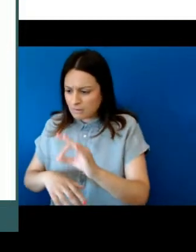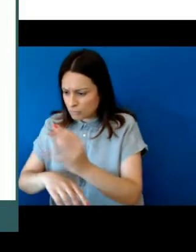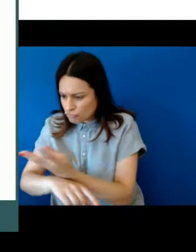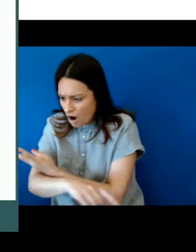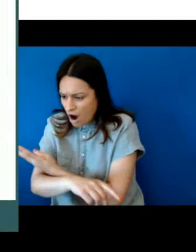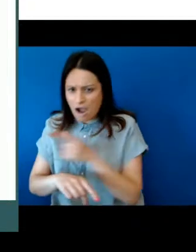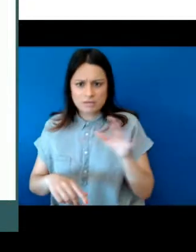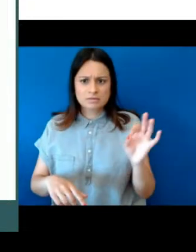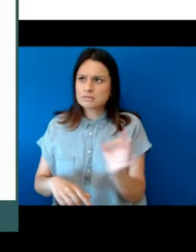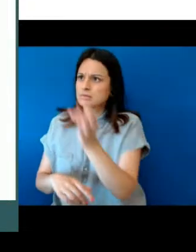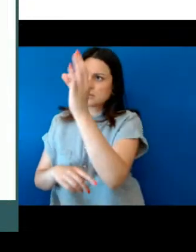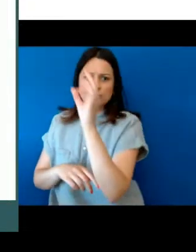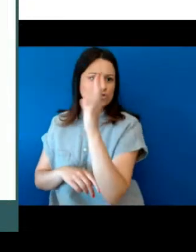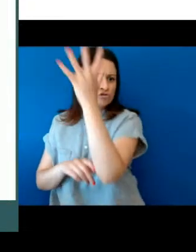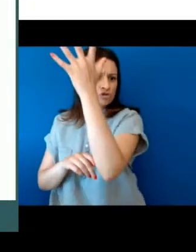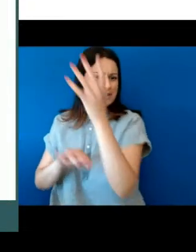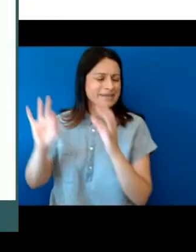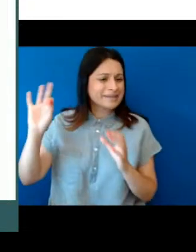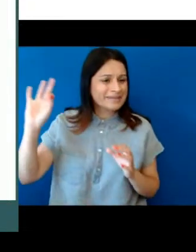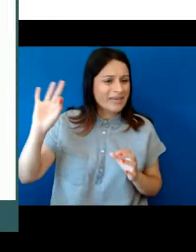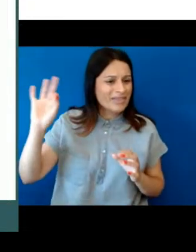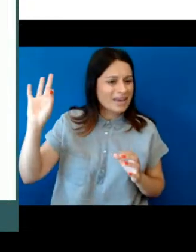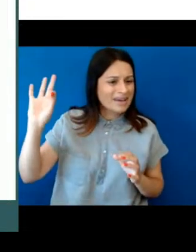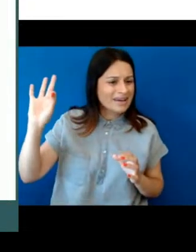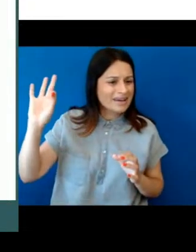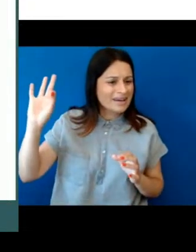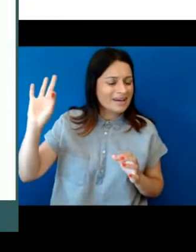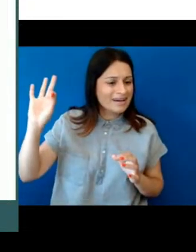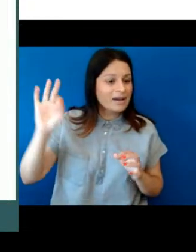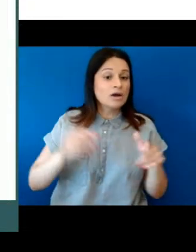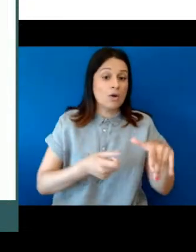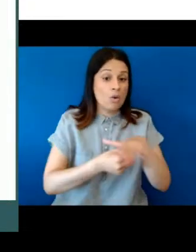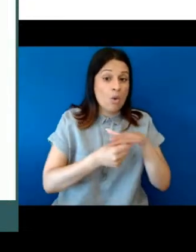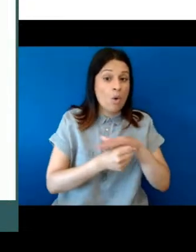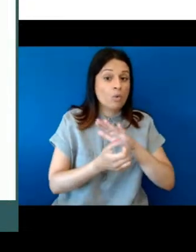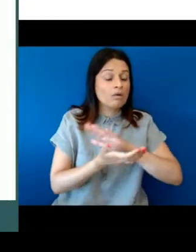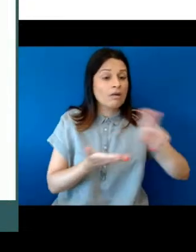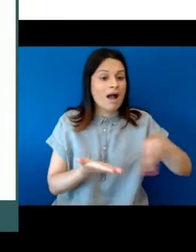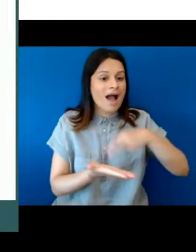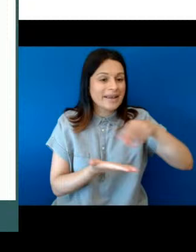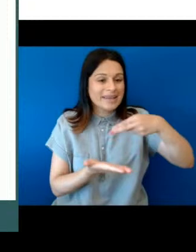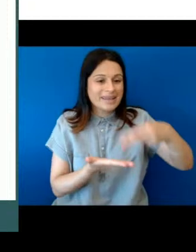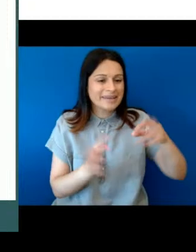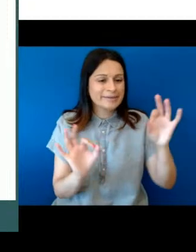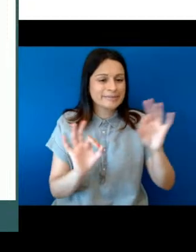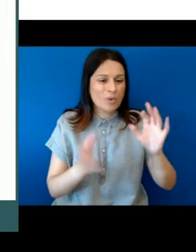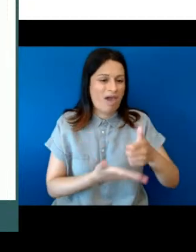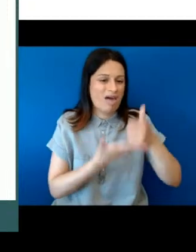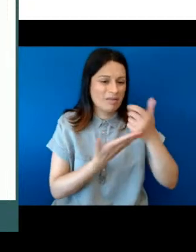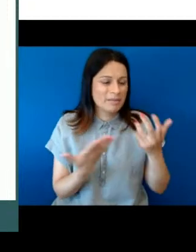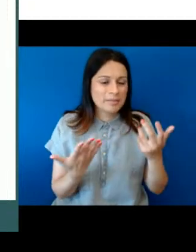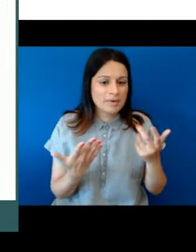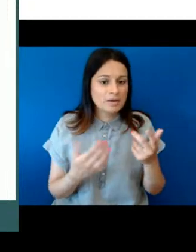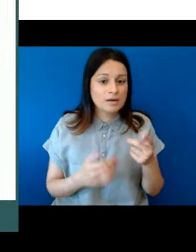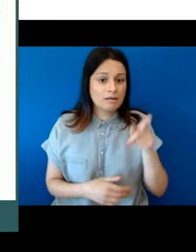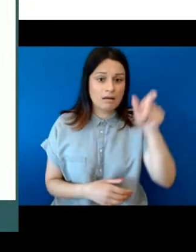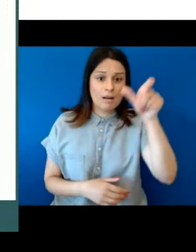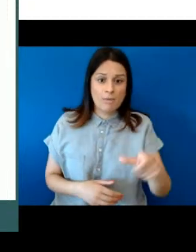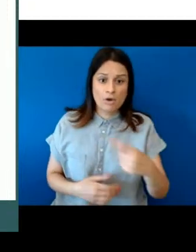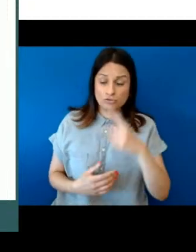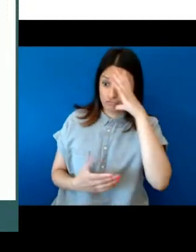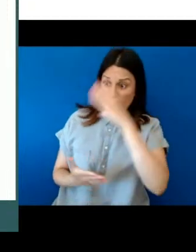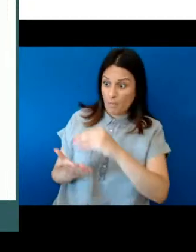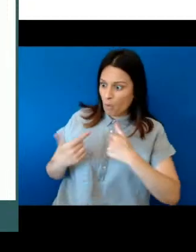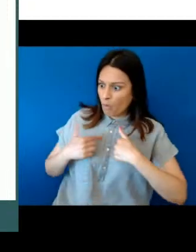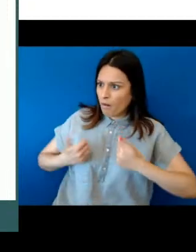pollens. So it tends to be that local honey is not helpful. However, if your patient reports back to you that they find it to